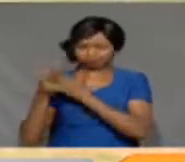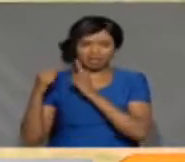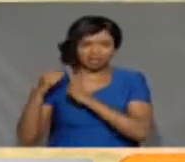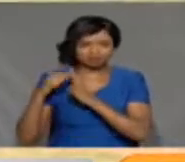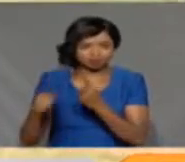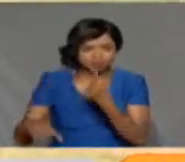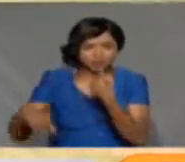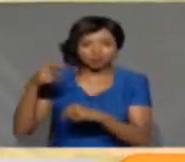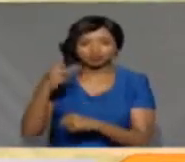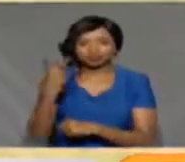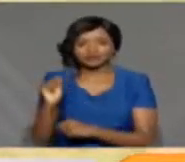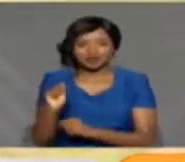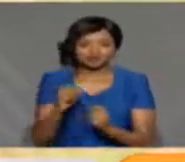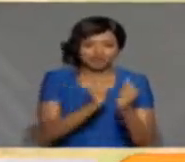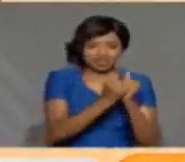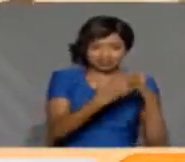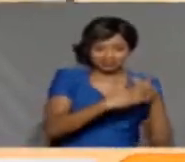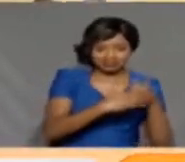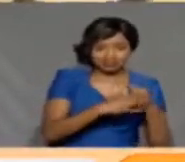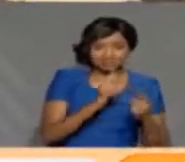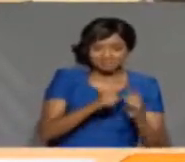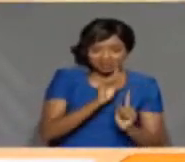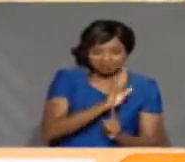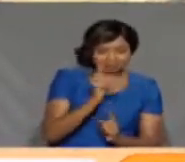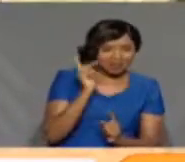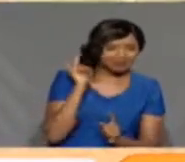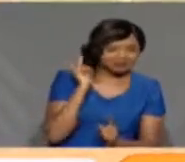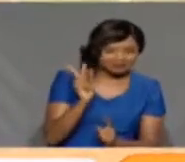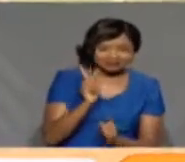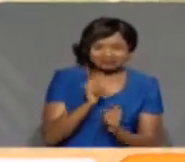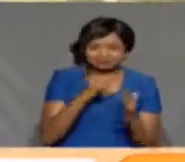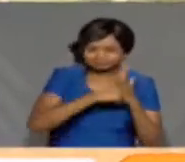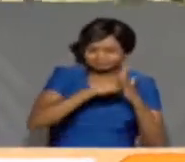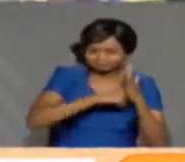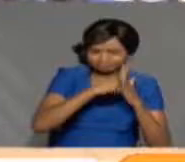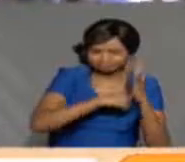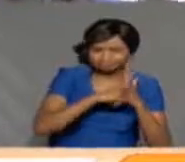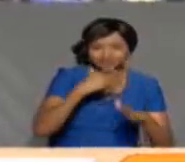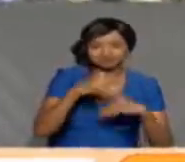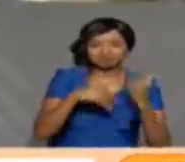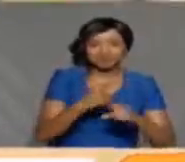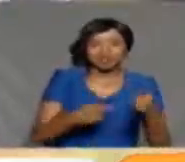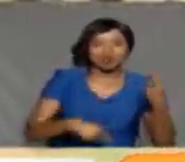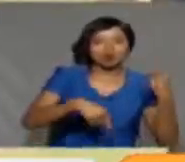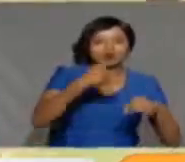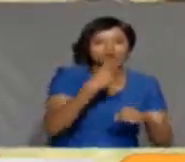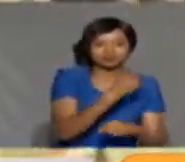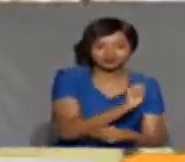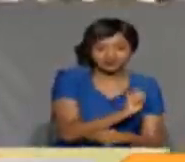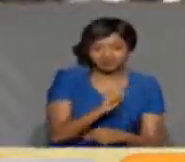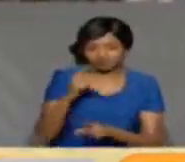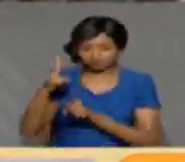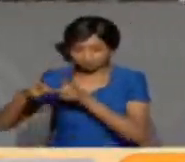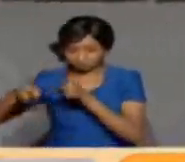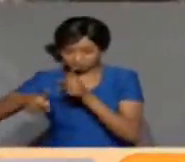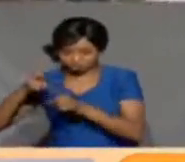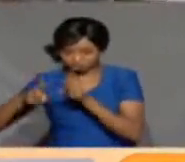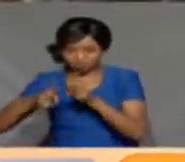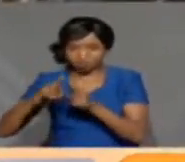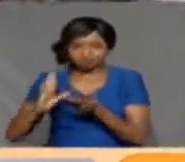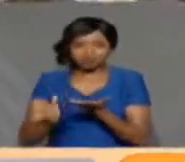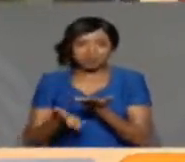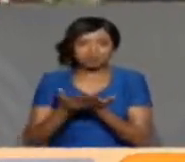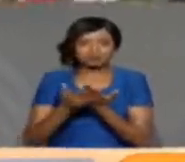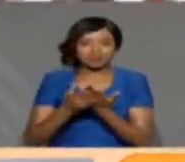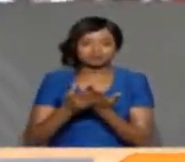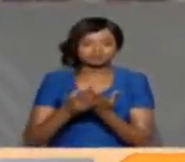win 25-19. KCA were the more determined side in the third set, and they deservedly won 25-22 to take the match to the